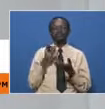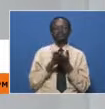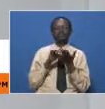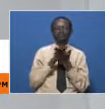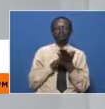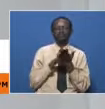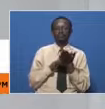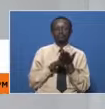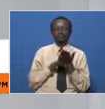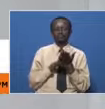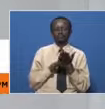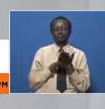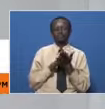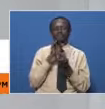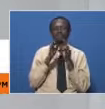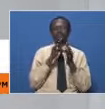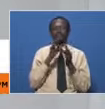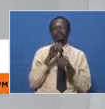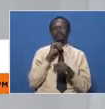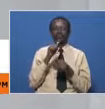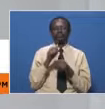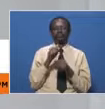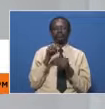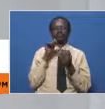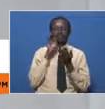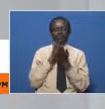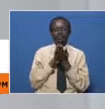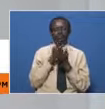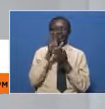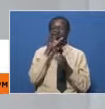not keeping your word,